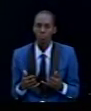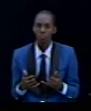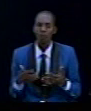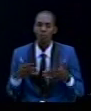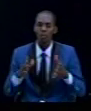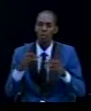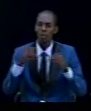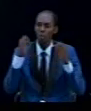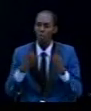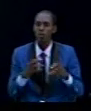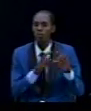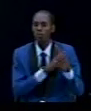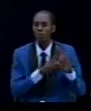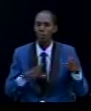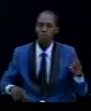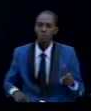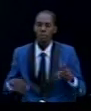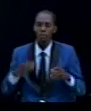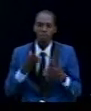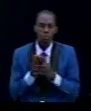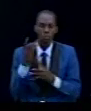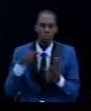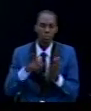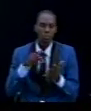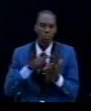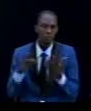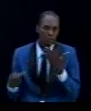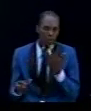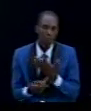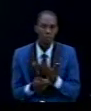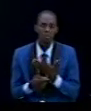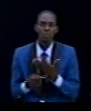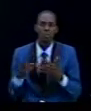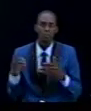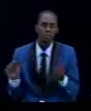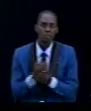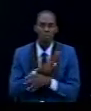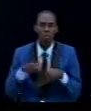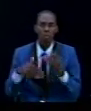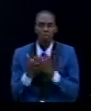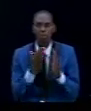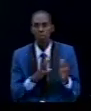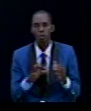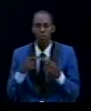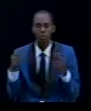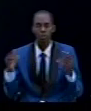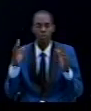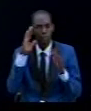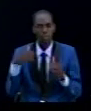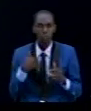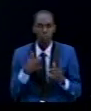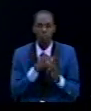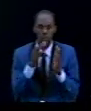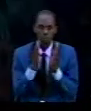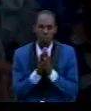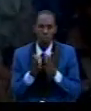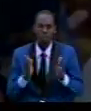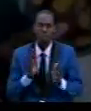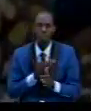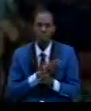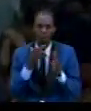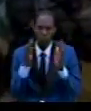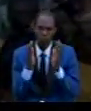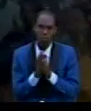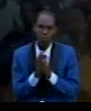power of the Lord through this crusade overturn all the plans of the enemy. Prions maintenant. Shall we pray? Prions maintenant. Let us pray. Et